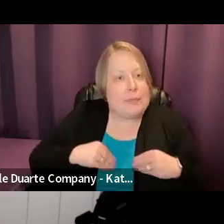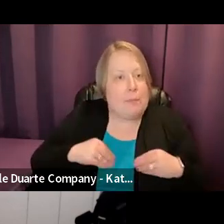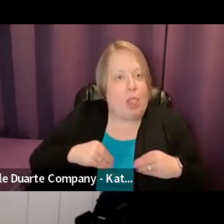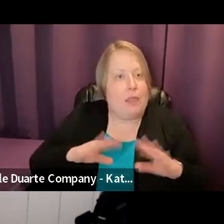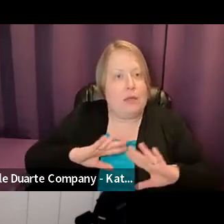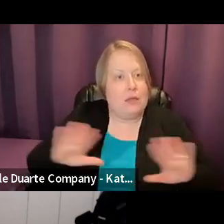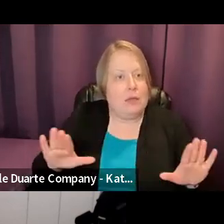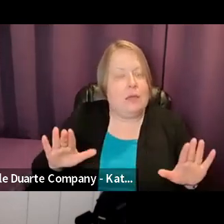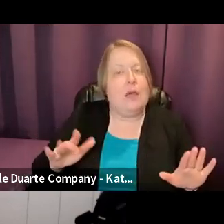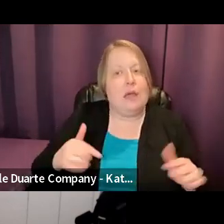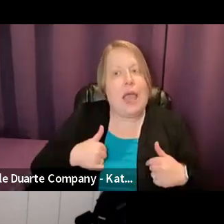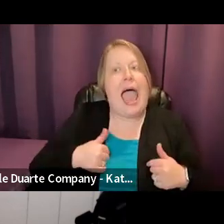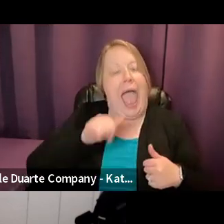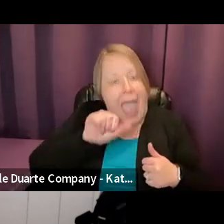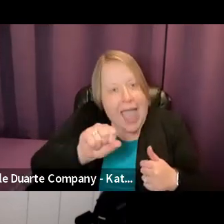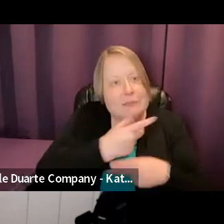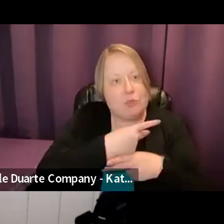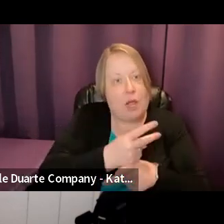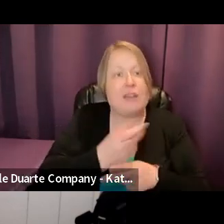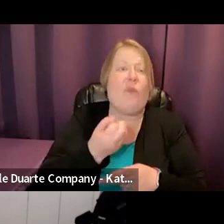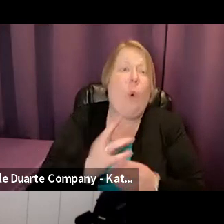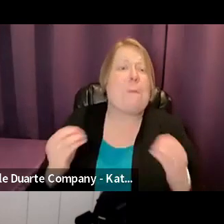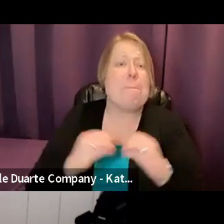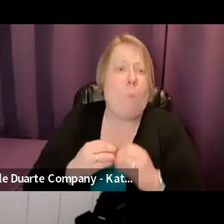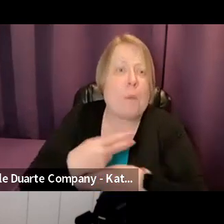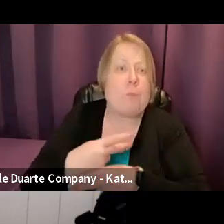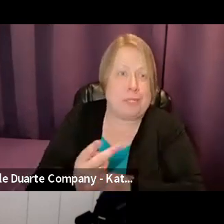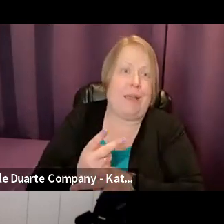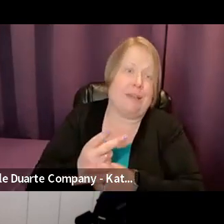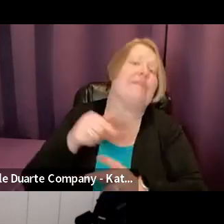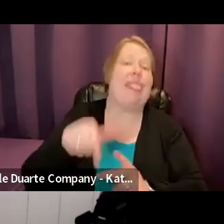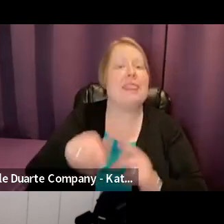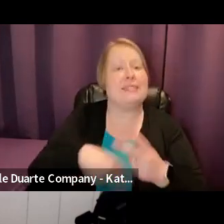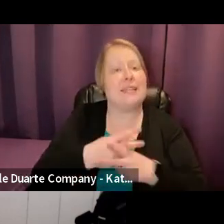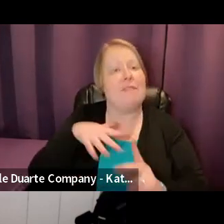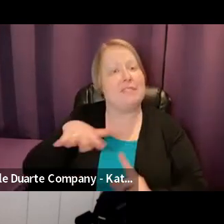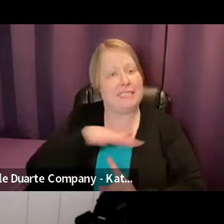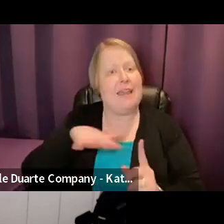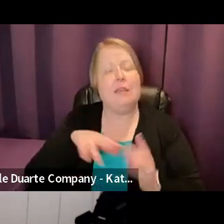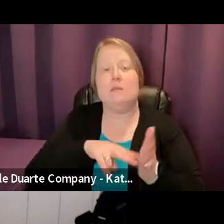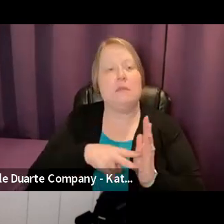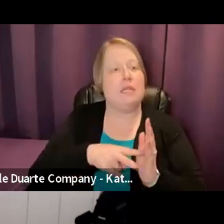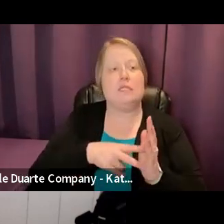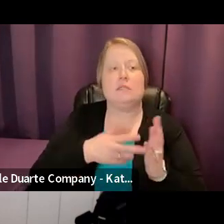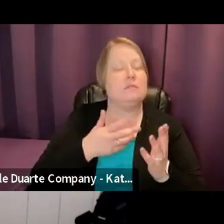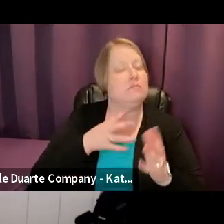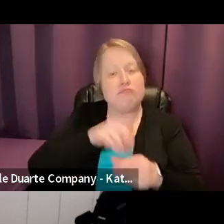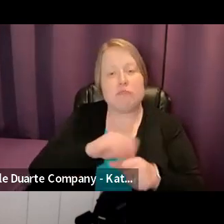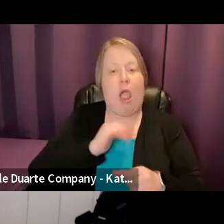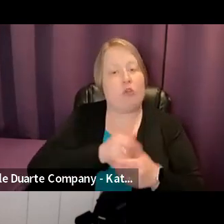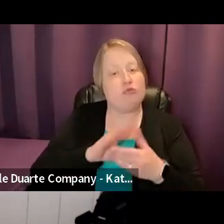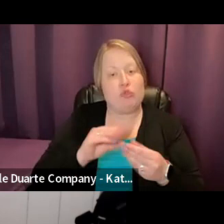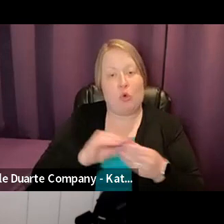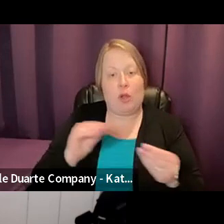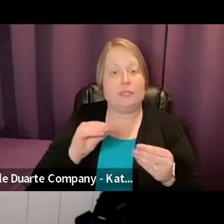as productive or even more productive in these settings. So even within our stories, when we do get in the media,